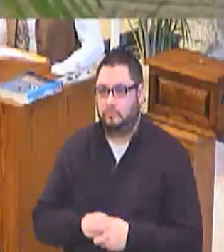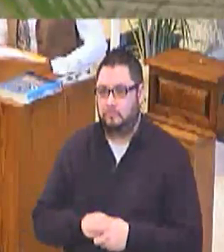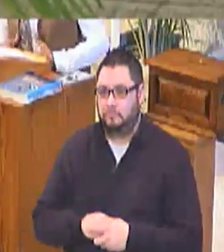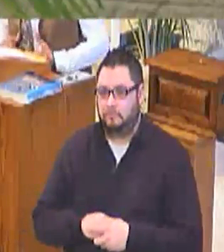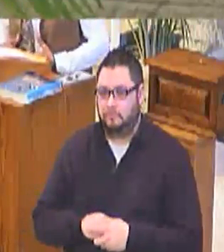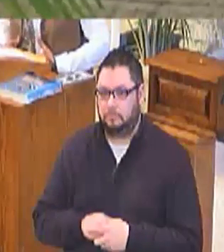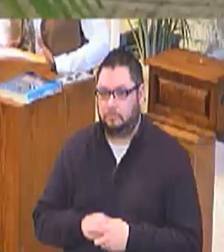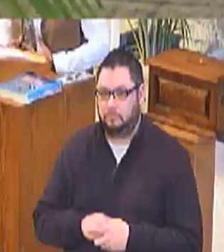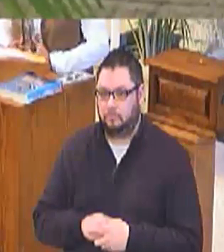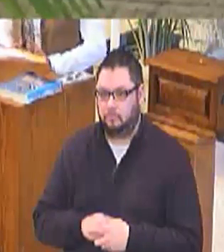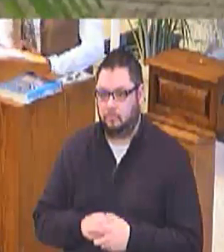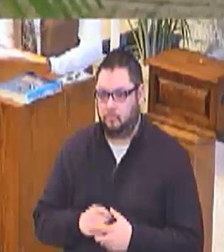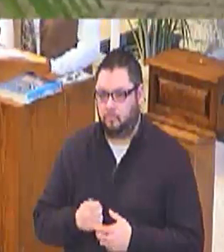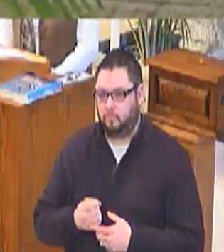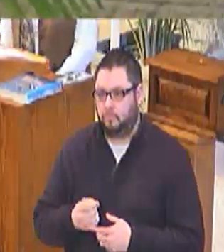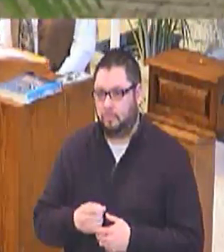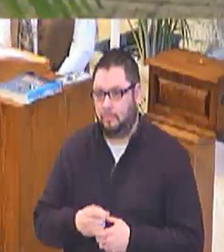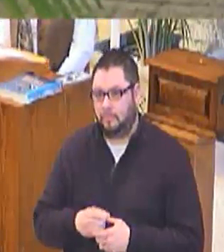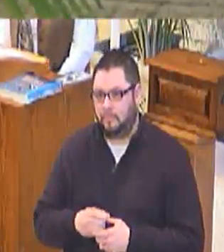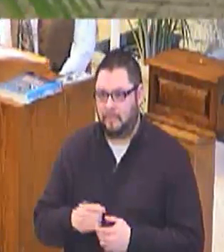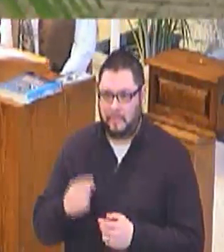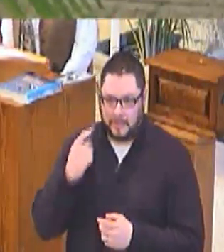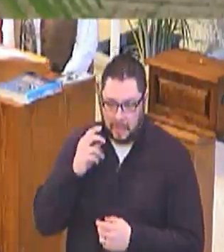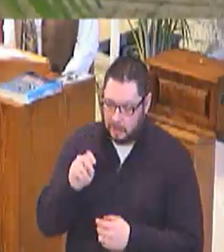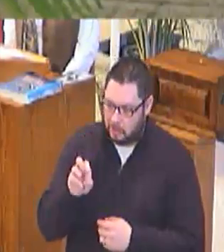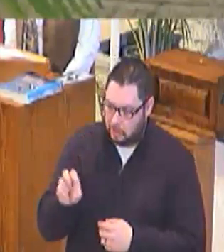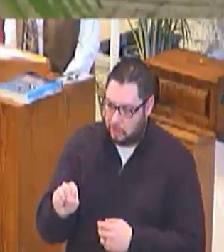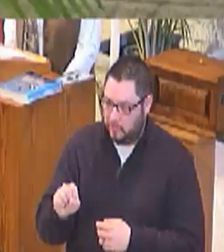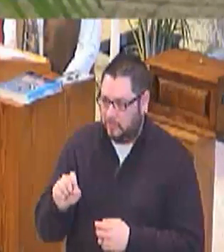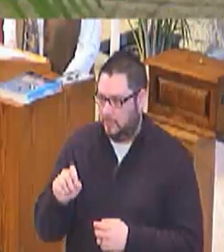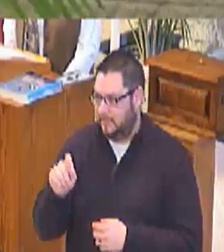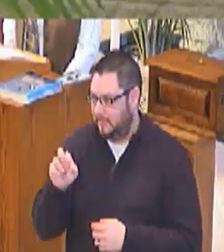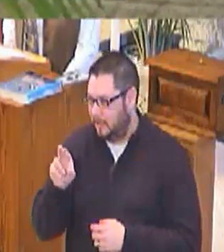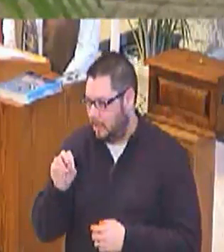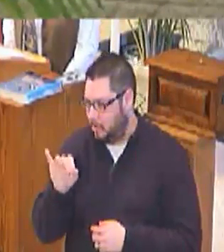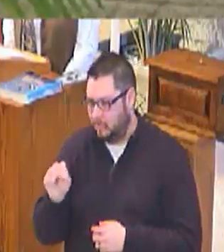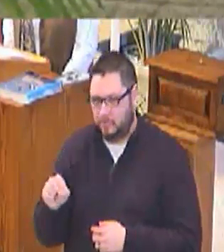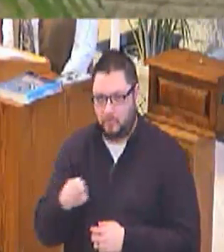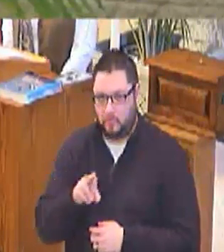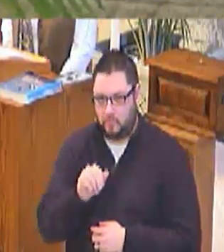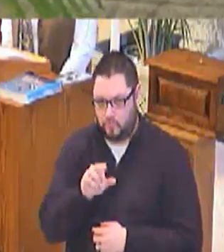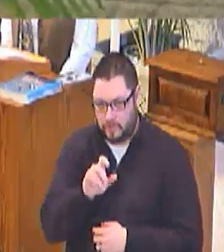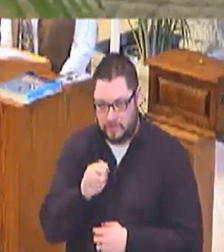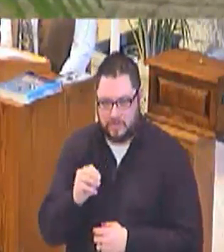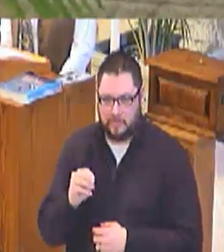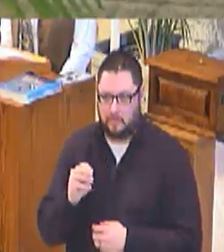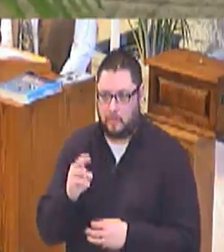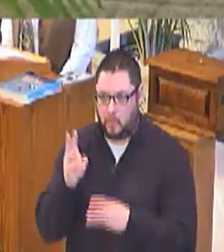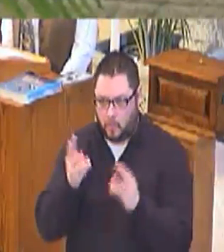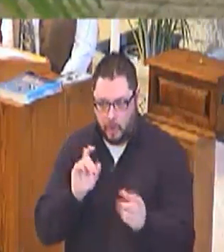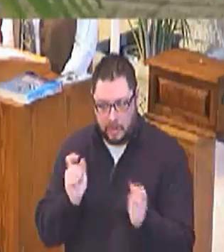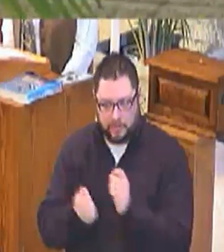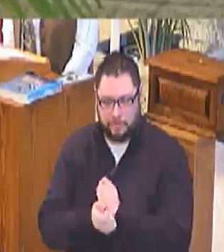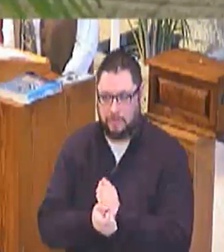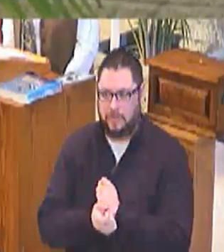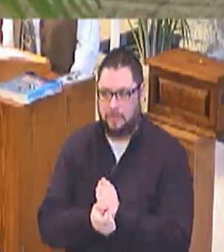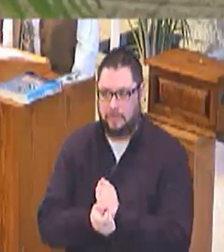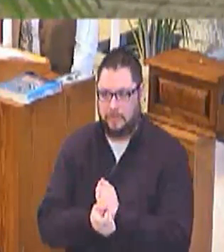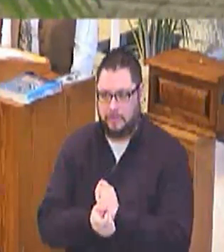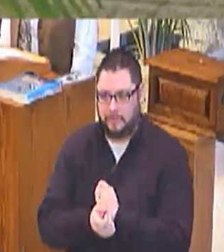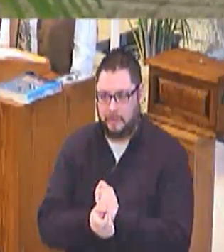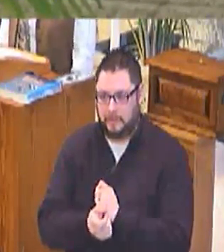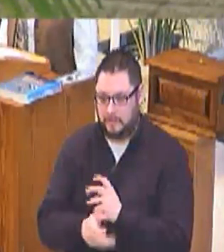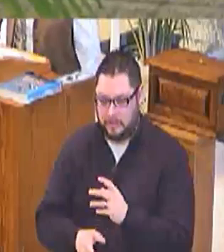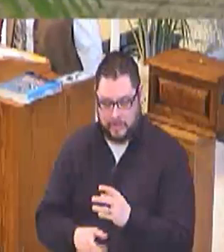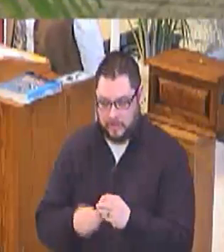When I tune into news of terrorism, racism, climate change, and more, I may